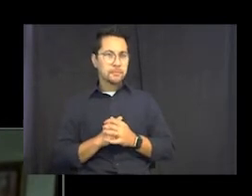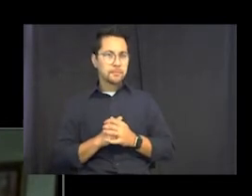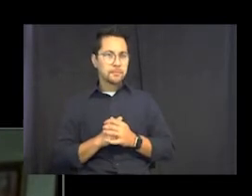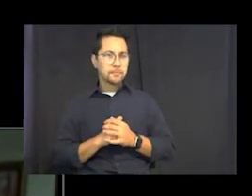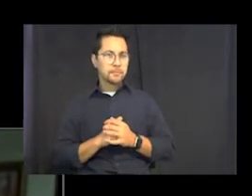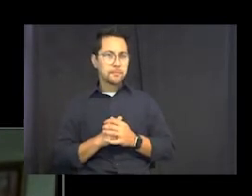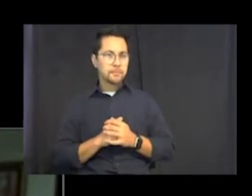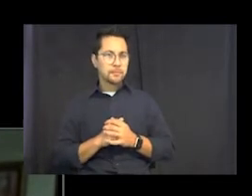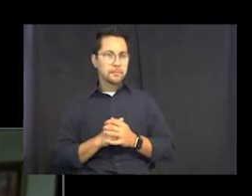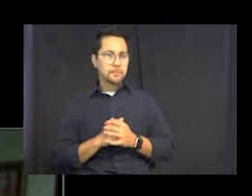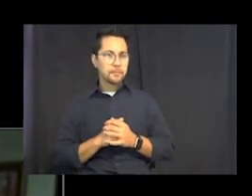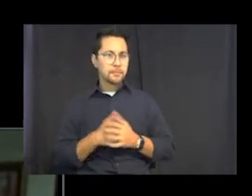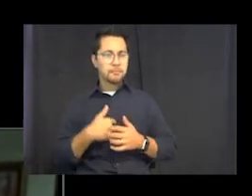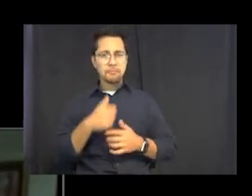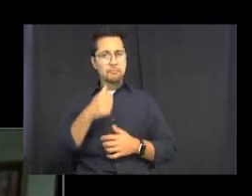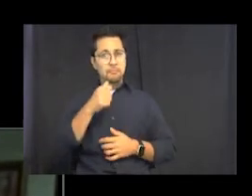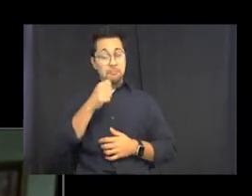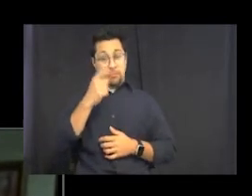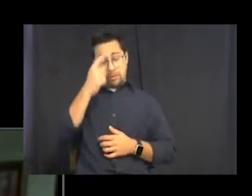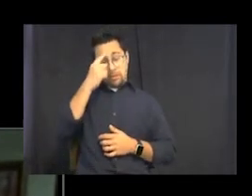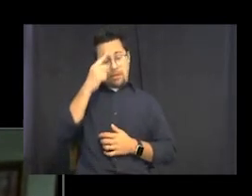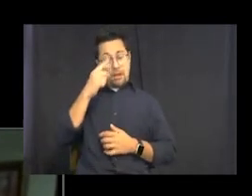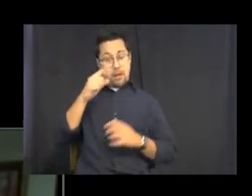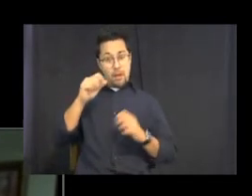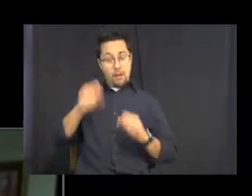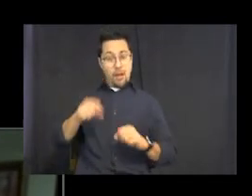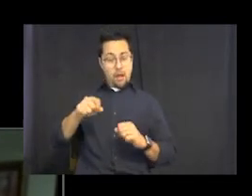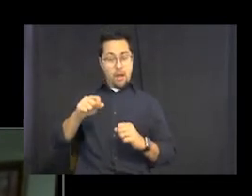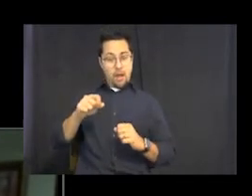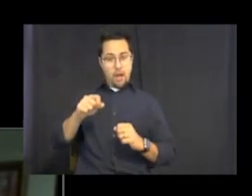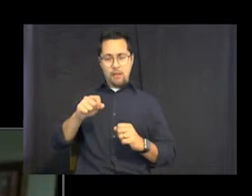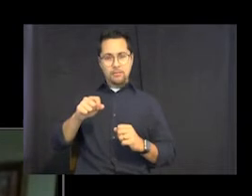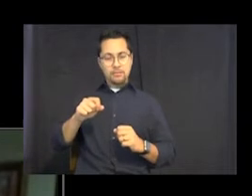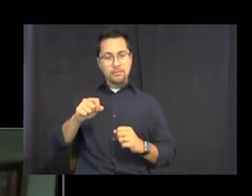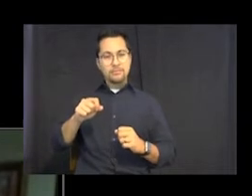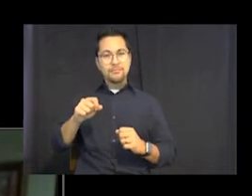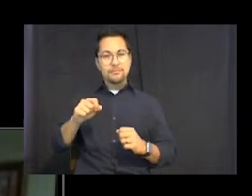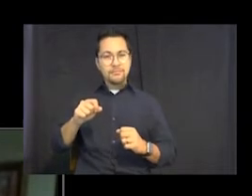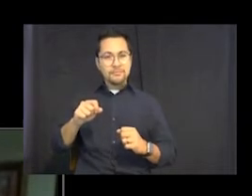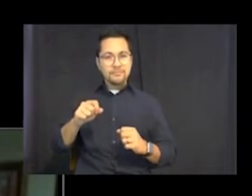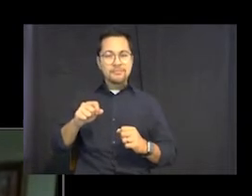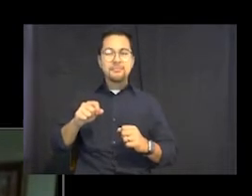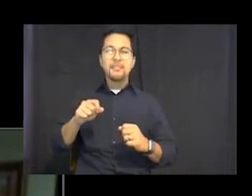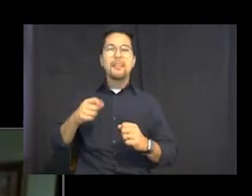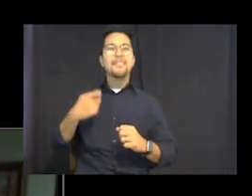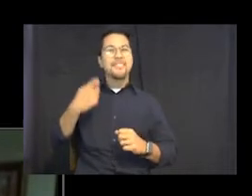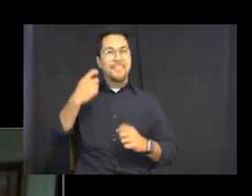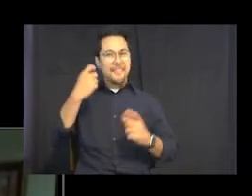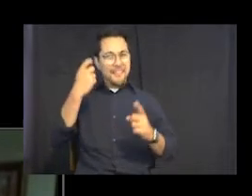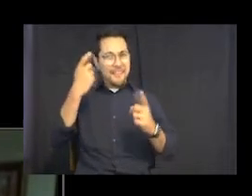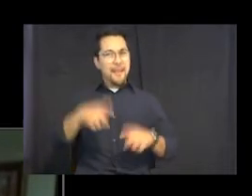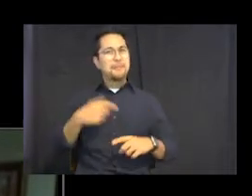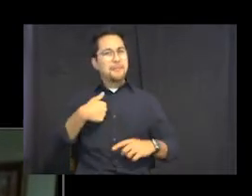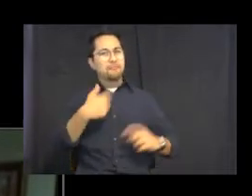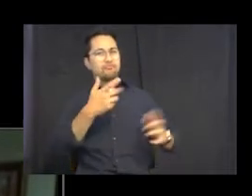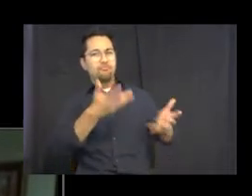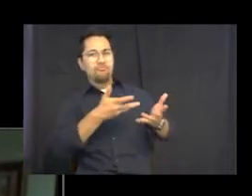So I didn't think it was possible to recently, after talking with someone